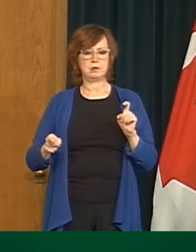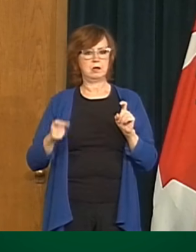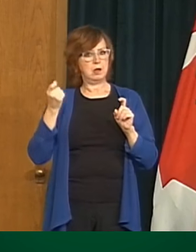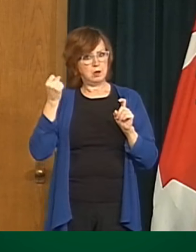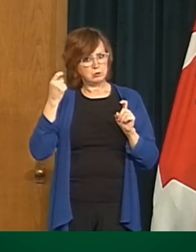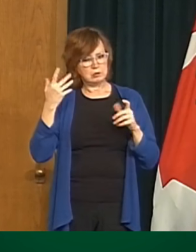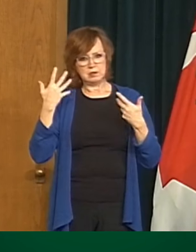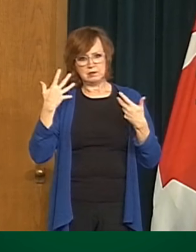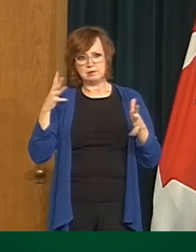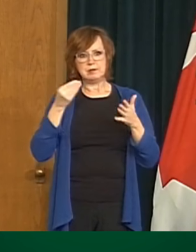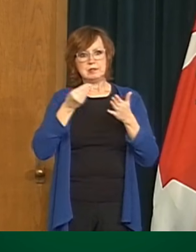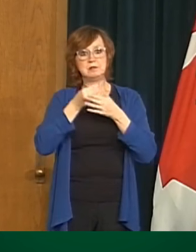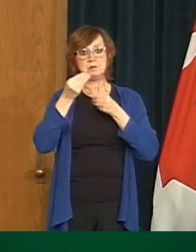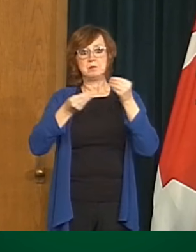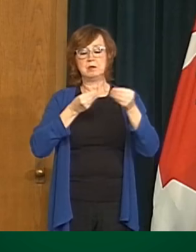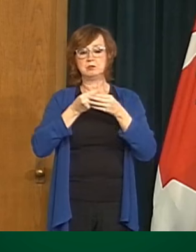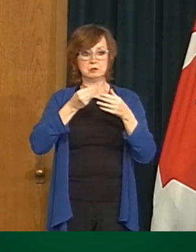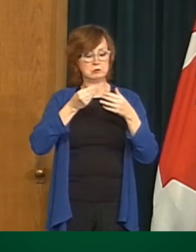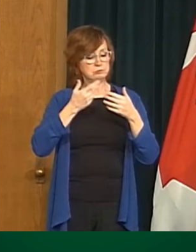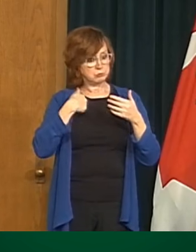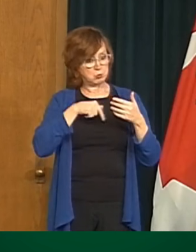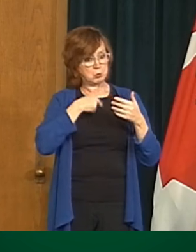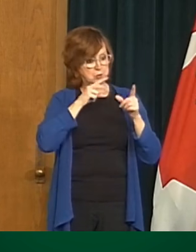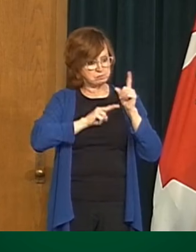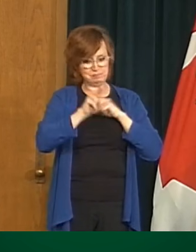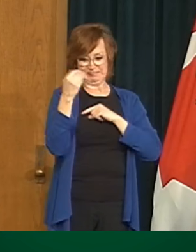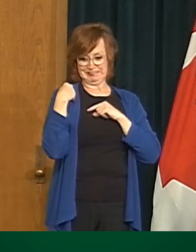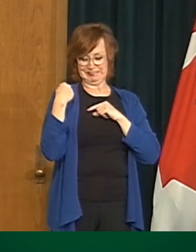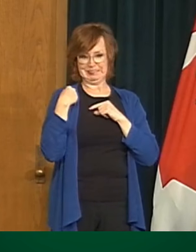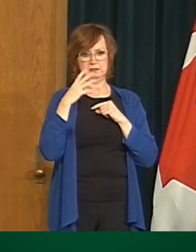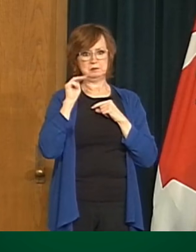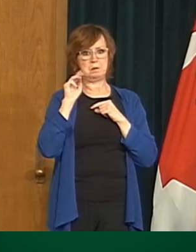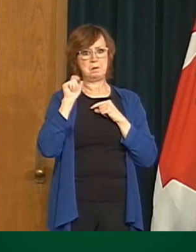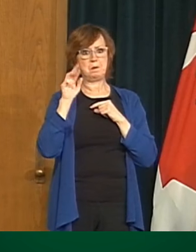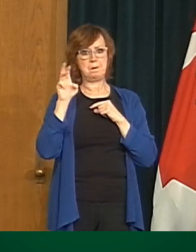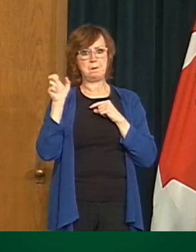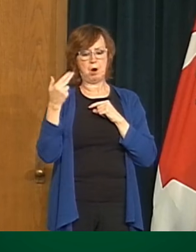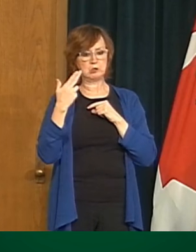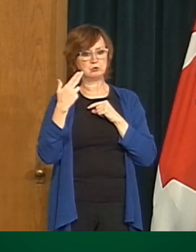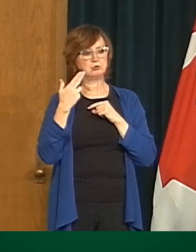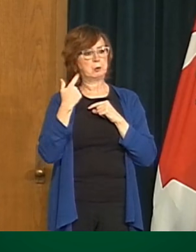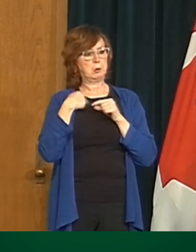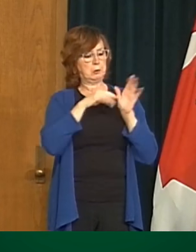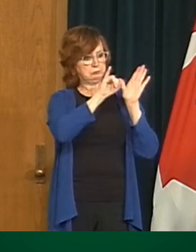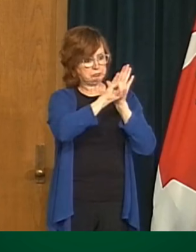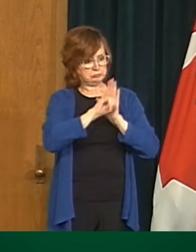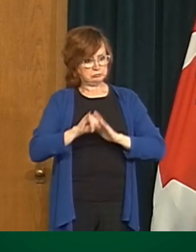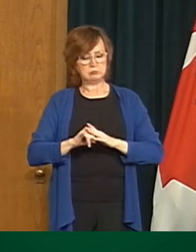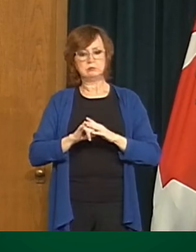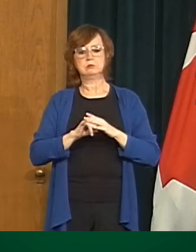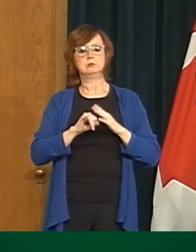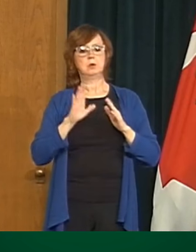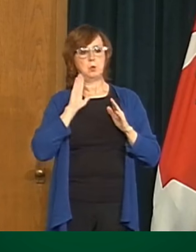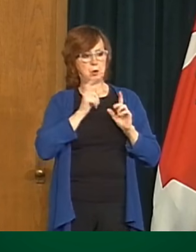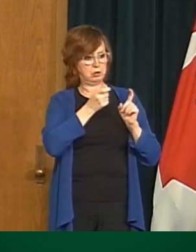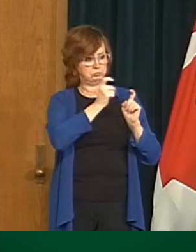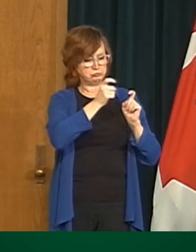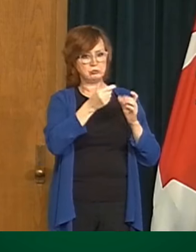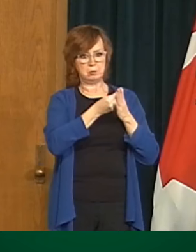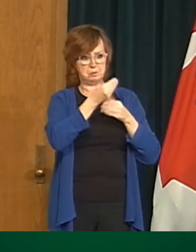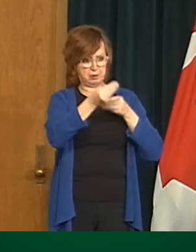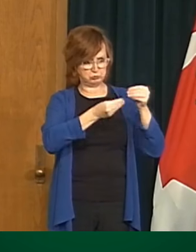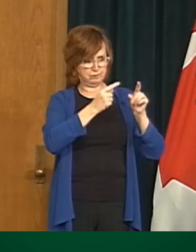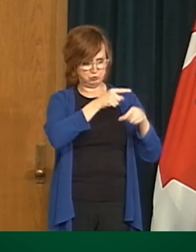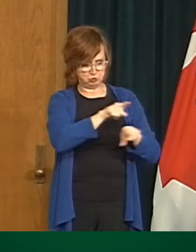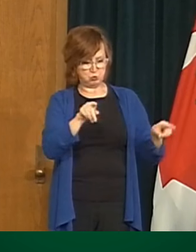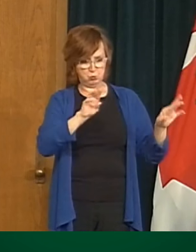that were highlighted in the estimates this spring, and in addition to municipal revenue sharing. Over the